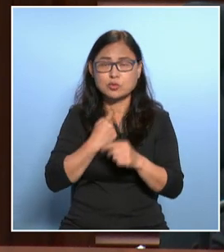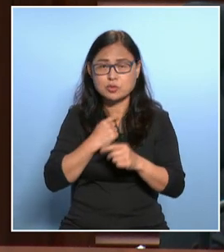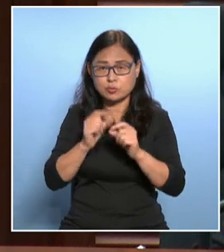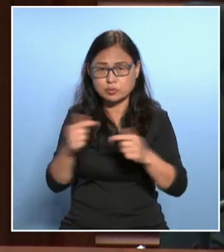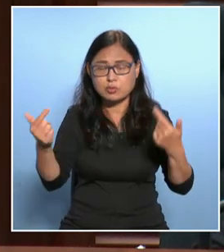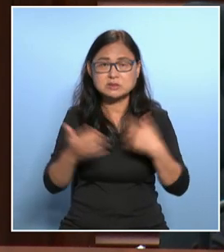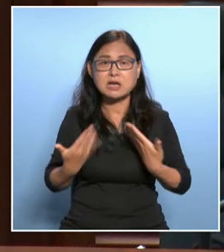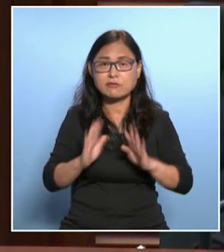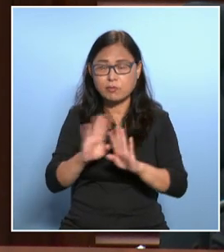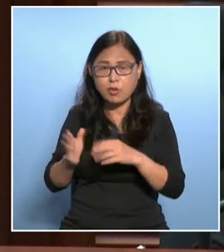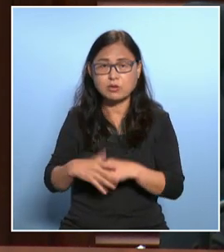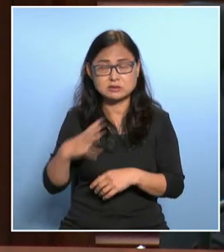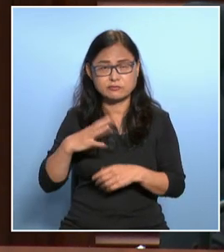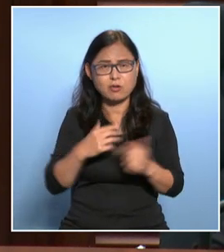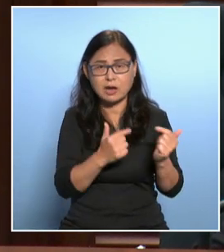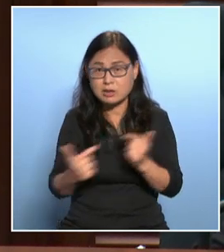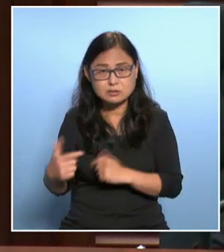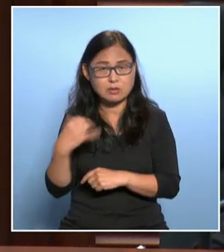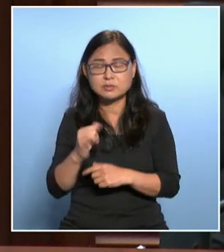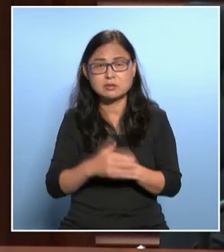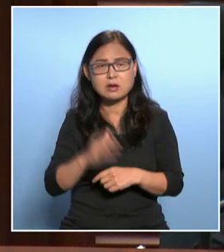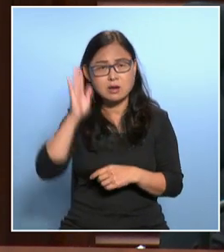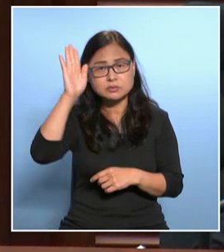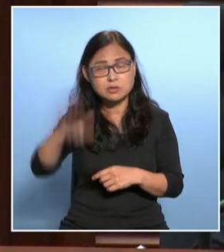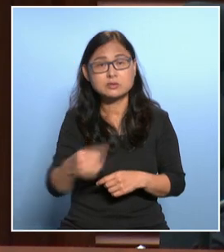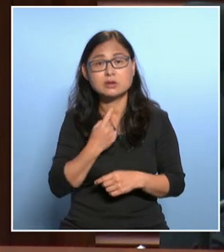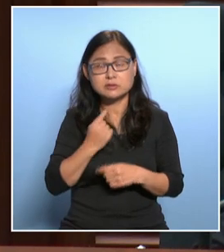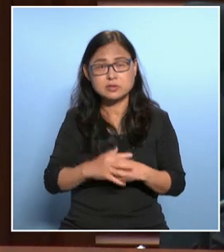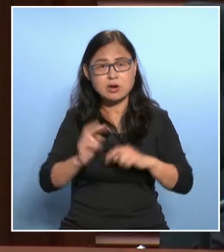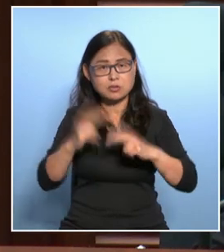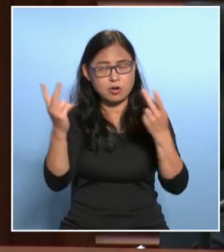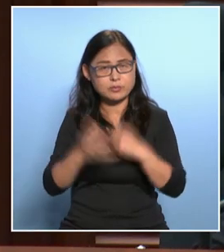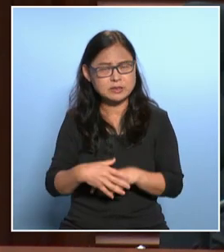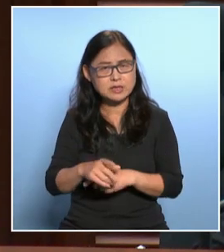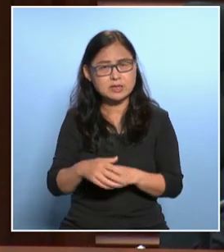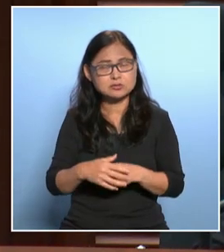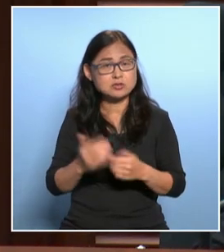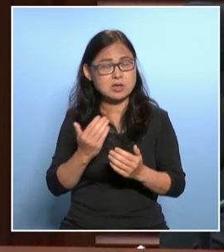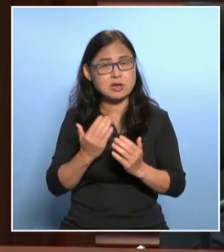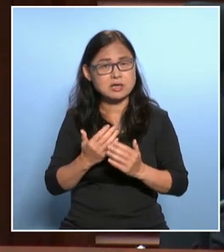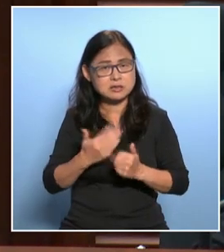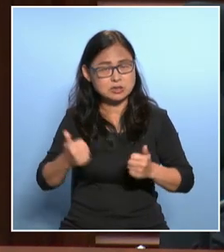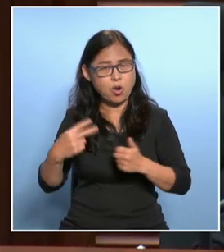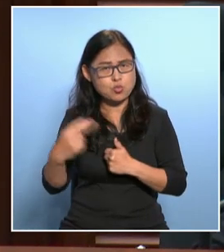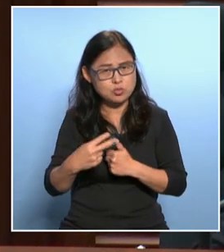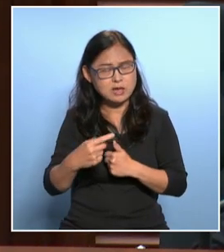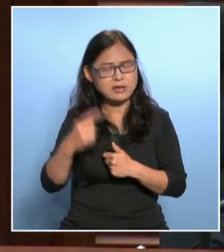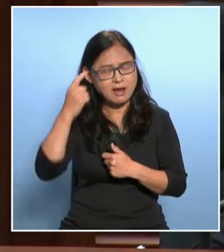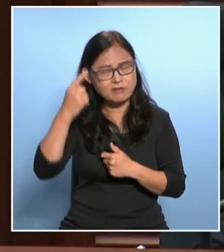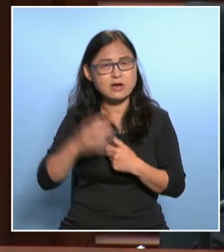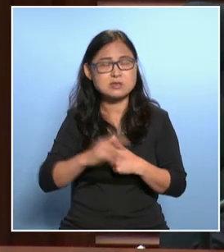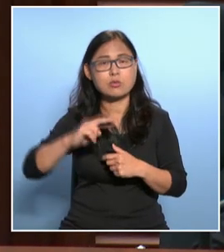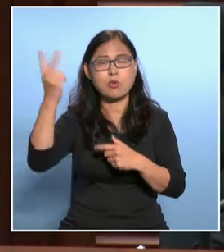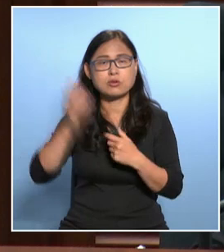In the face of the increasing demand for specialist services, the current mode of